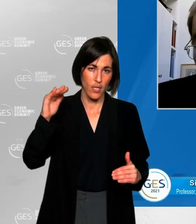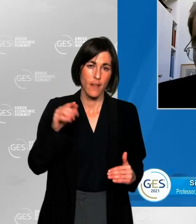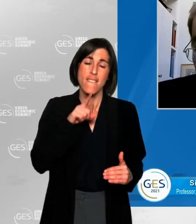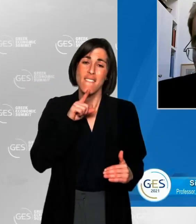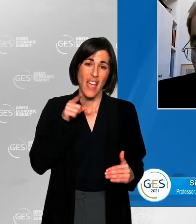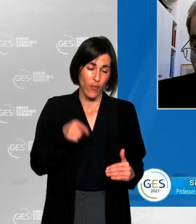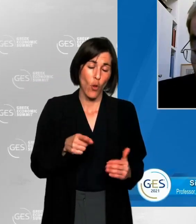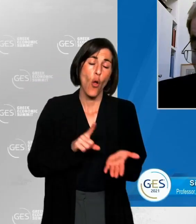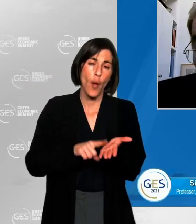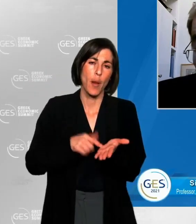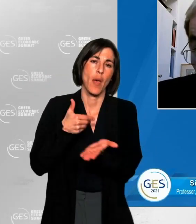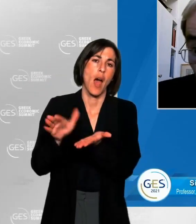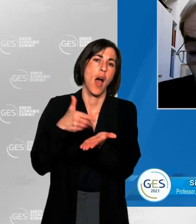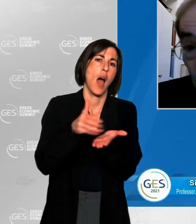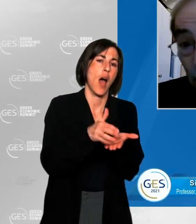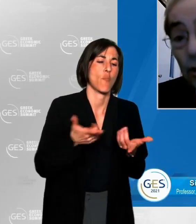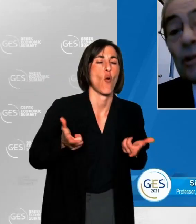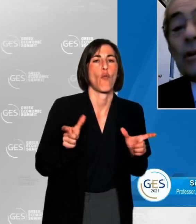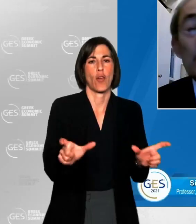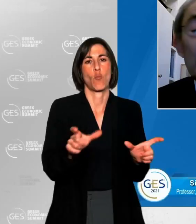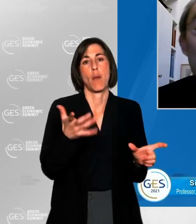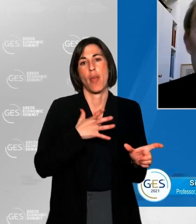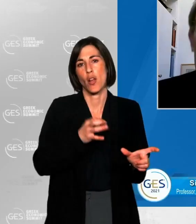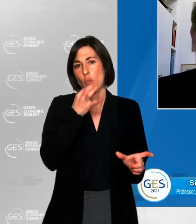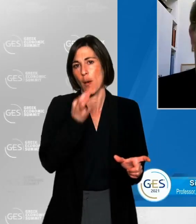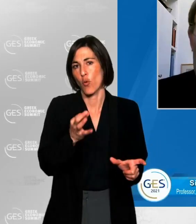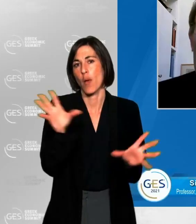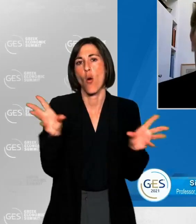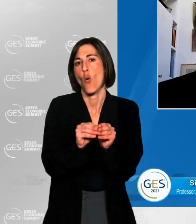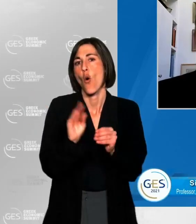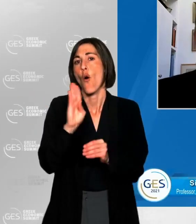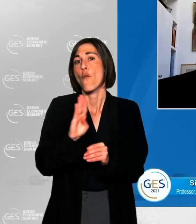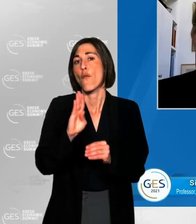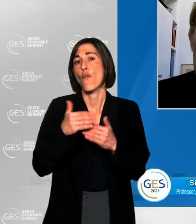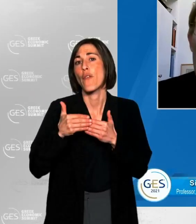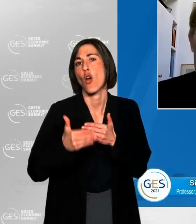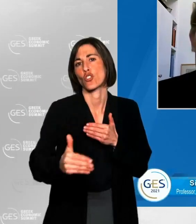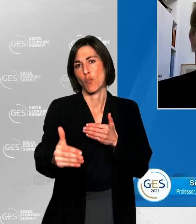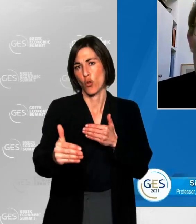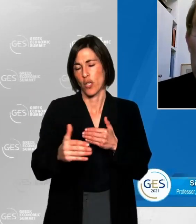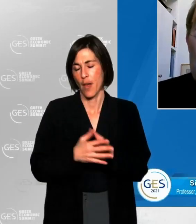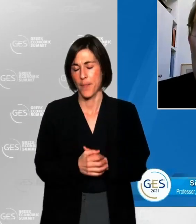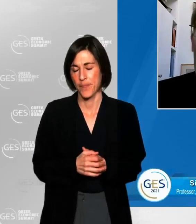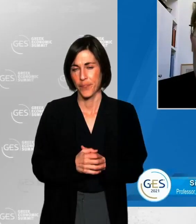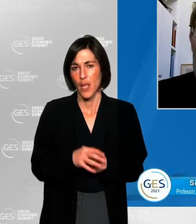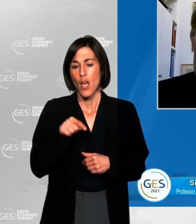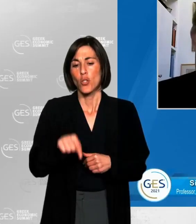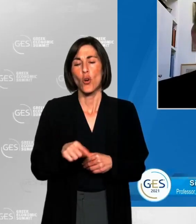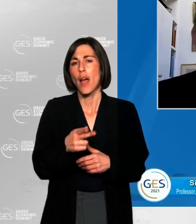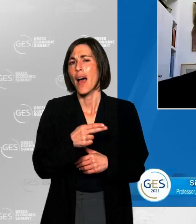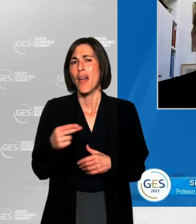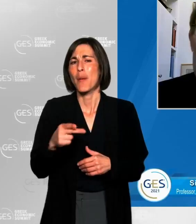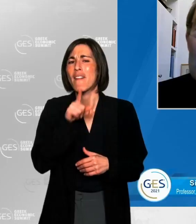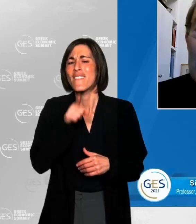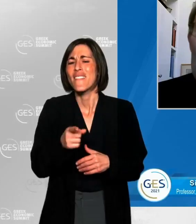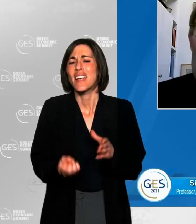sustainable. Now, what do we know currently about this new economic growth? Some